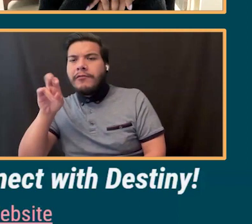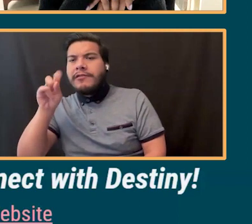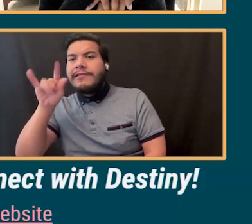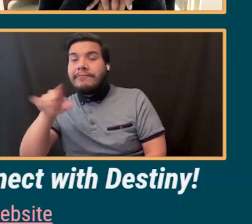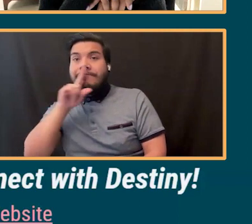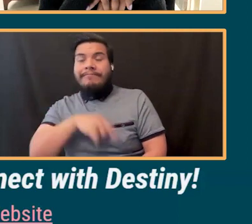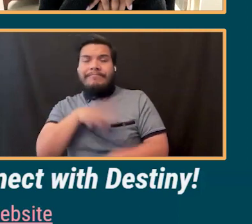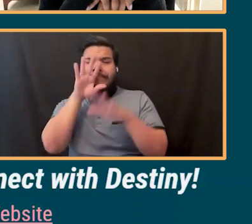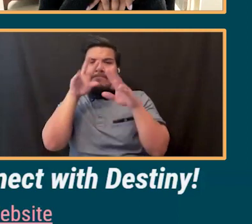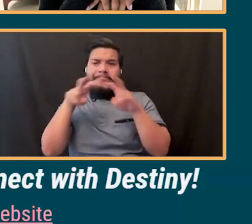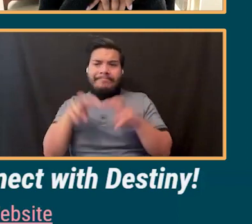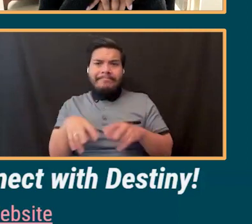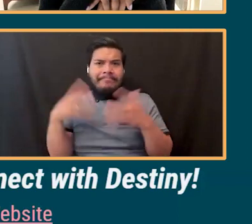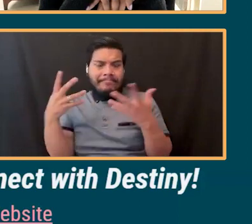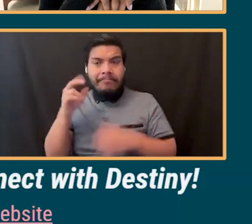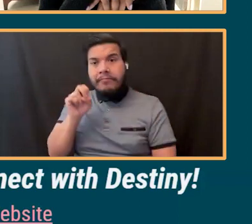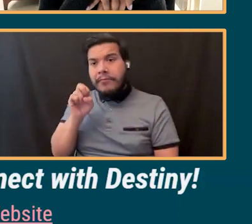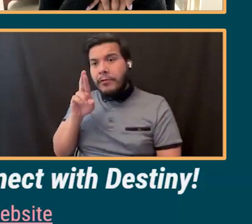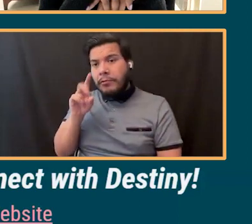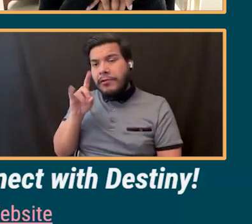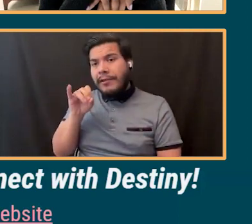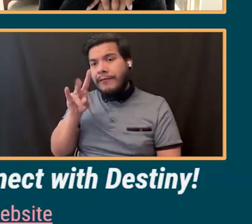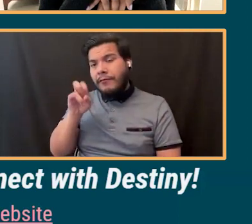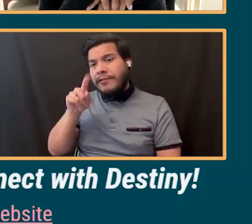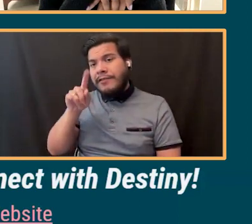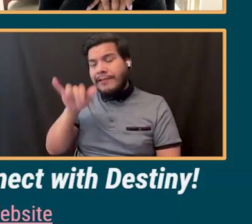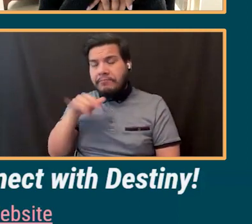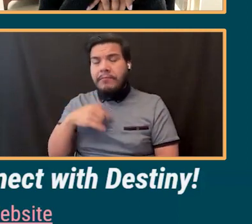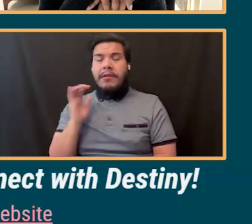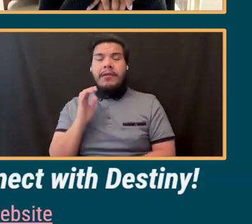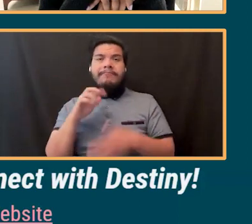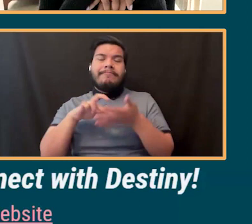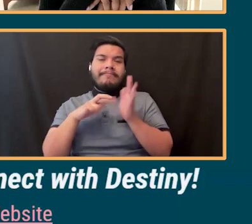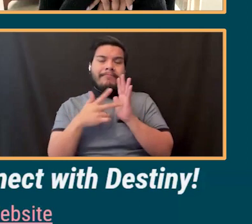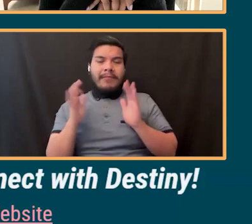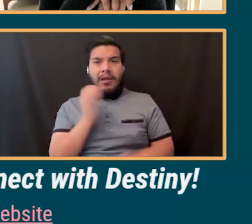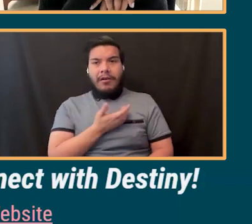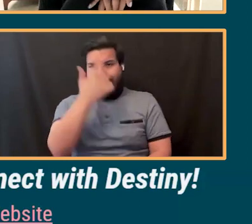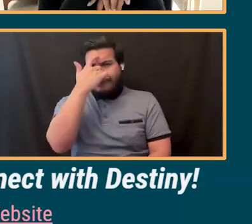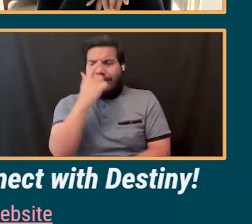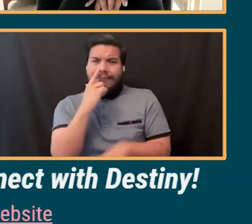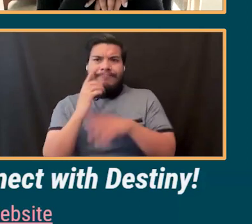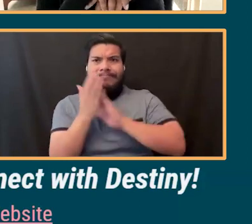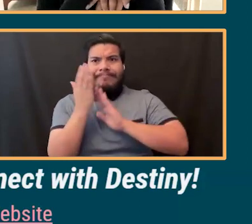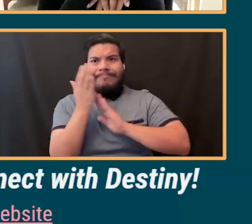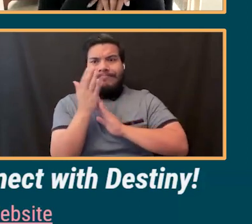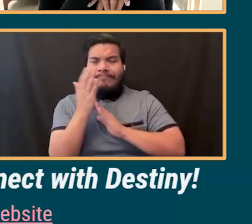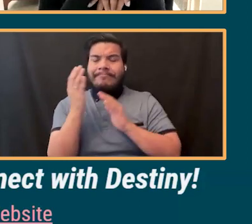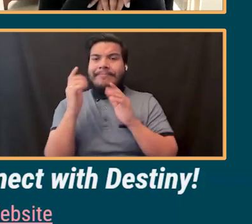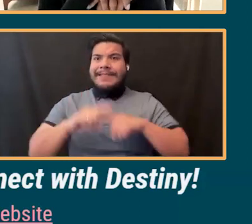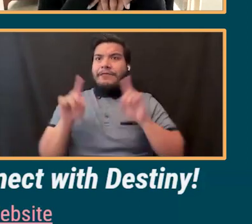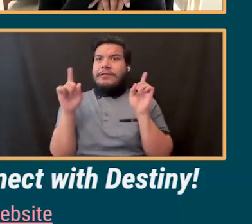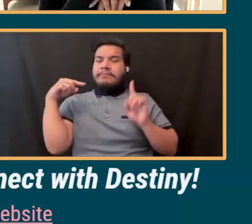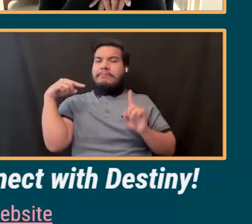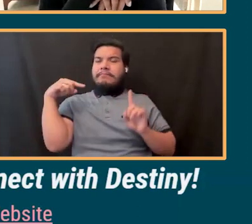that neurodiversity is saying that our brains all operate differently. So those